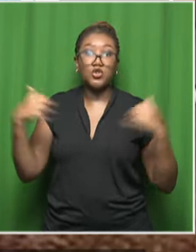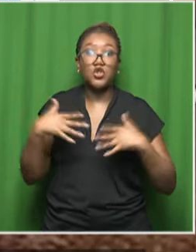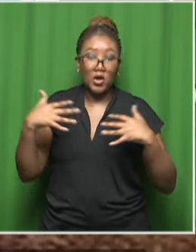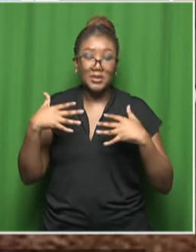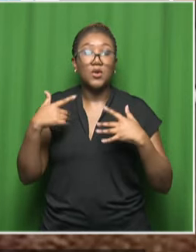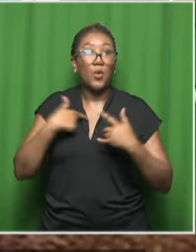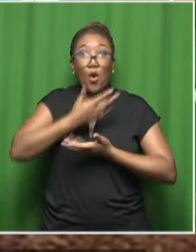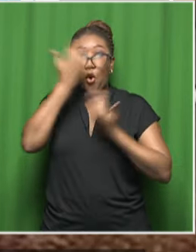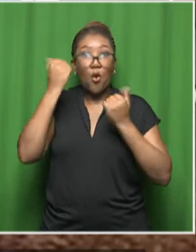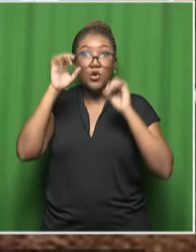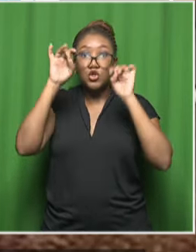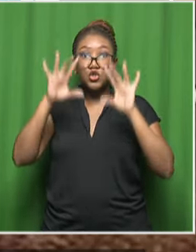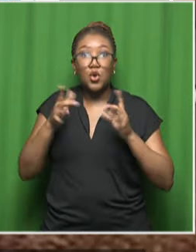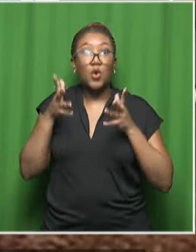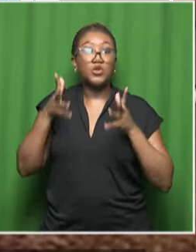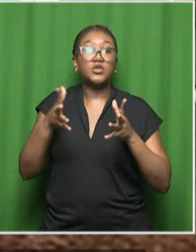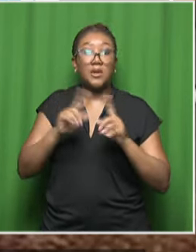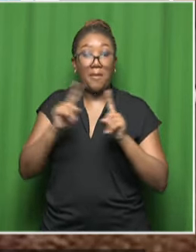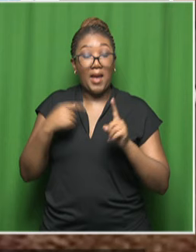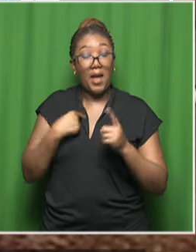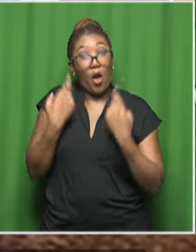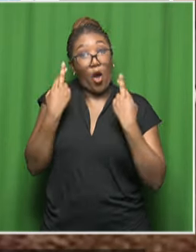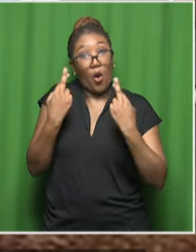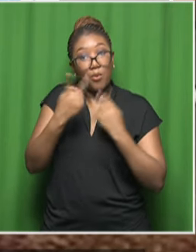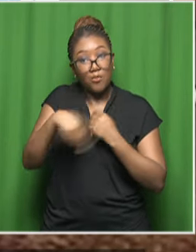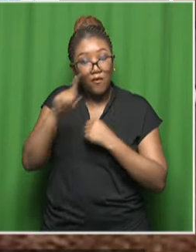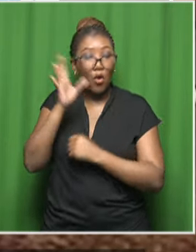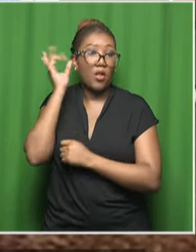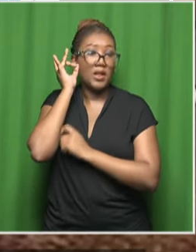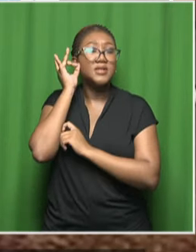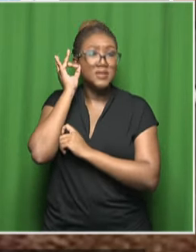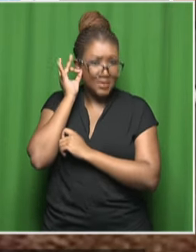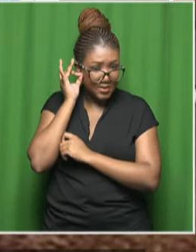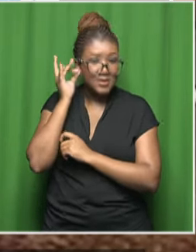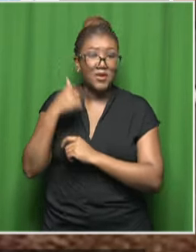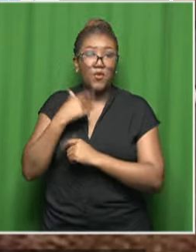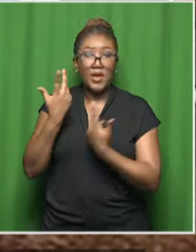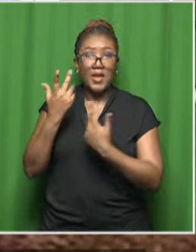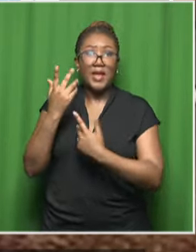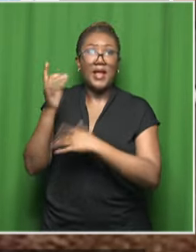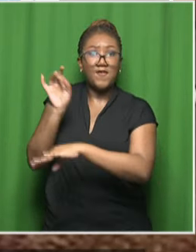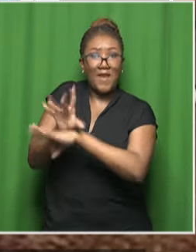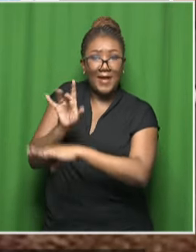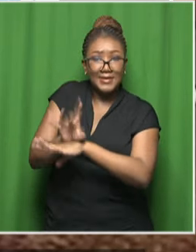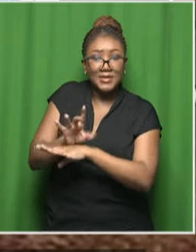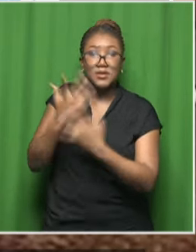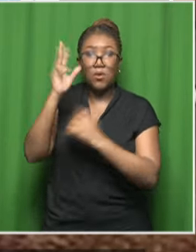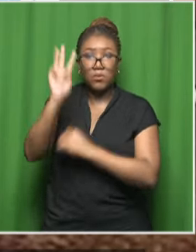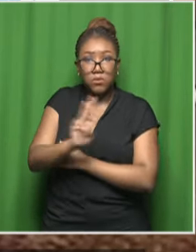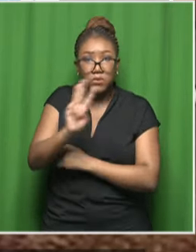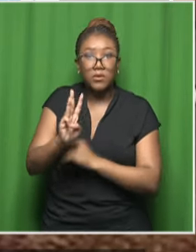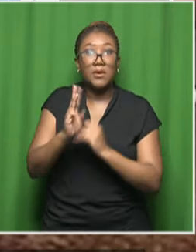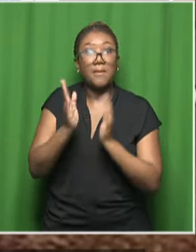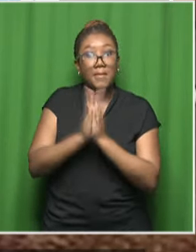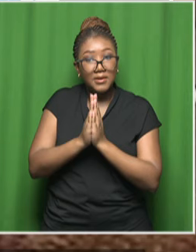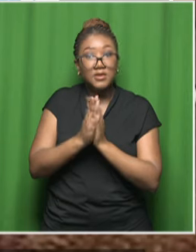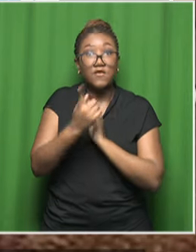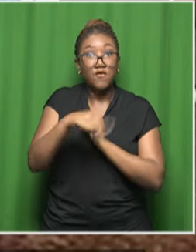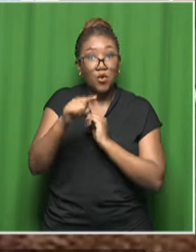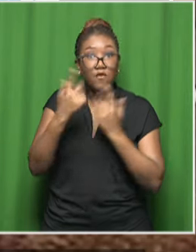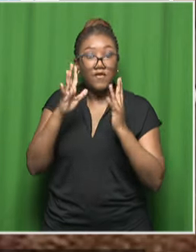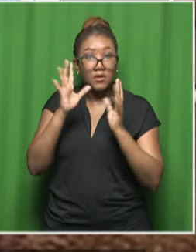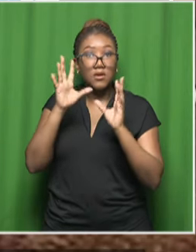by surprise. Hopefully you took advice of that, or you took note of that advice on Friday, and you held back from traveling, and you were able to sort of